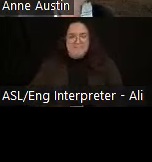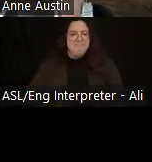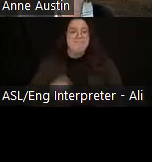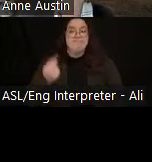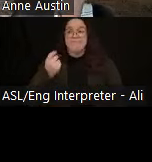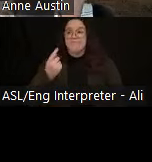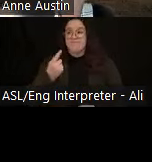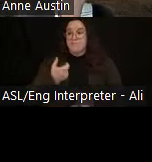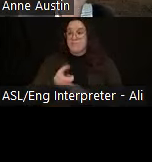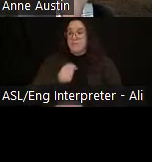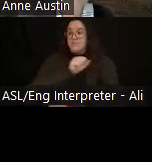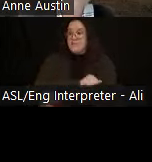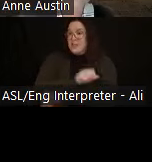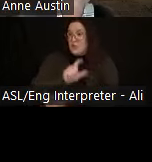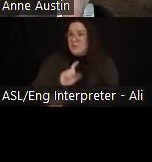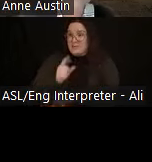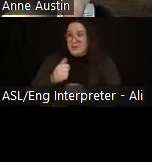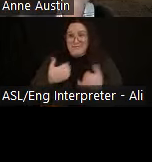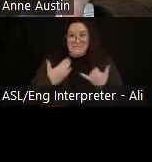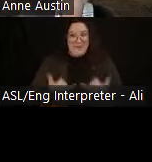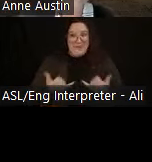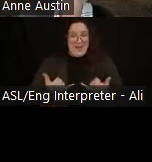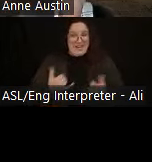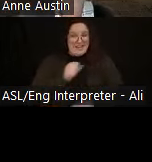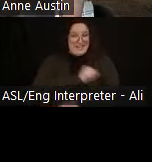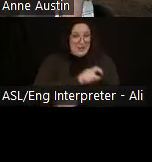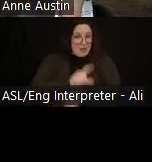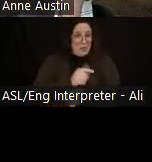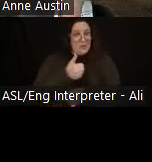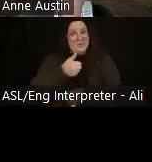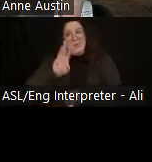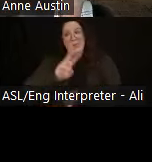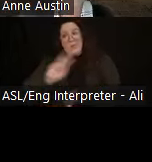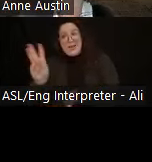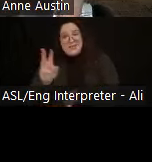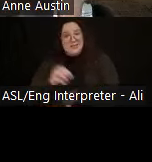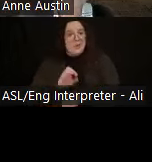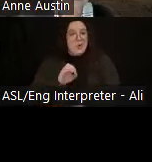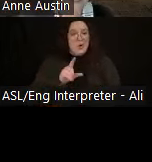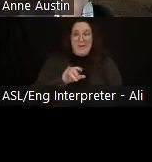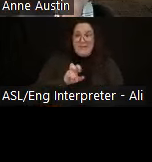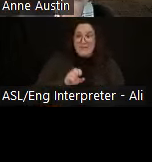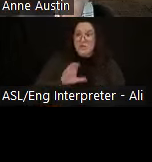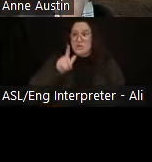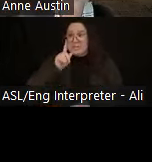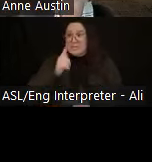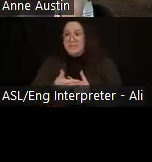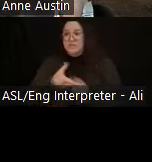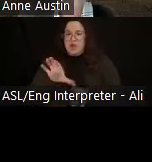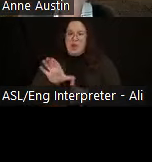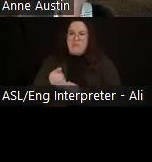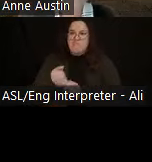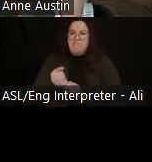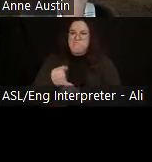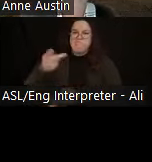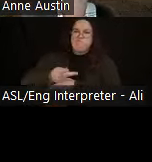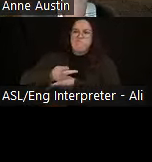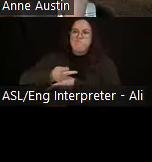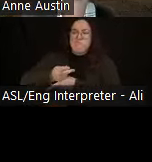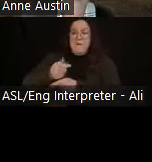from St. Louis, actually, where I am today, to the West, Olive and her sister were abducted and kept in captivity, first